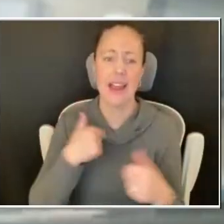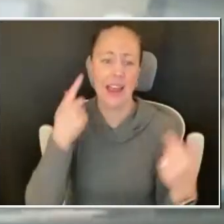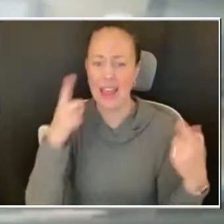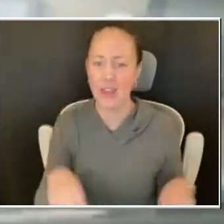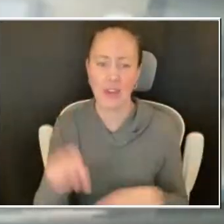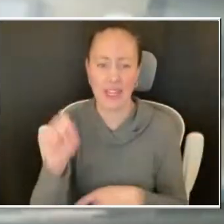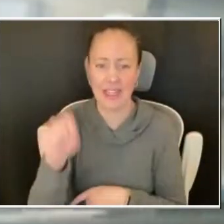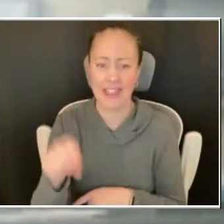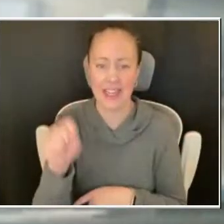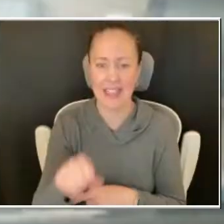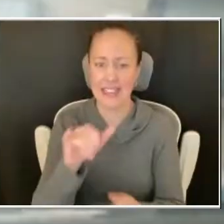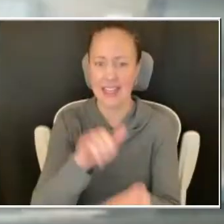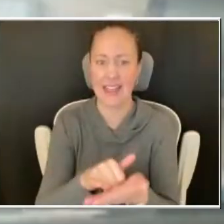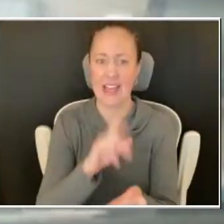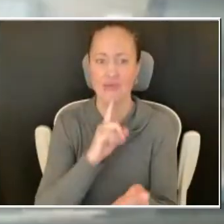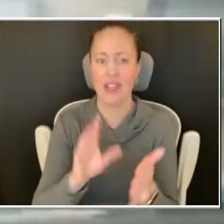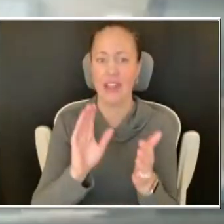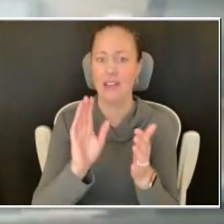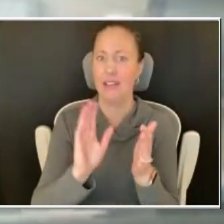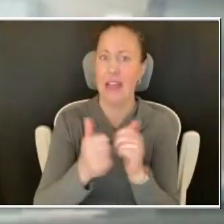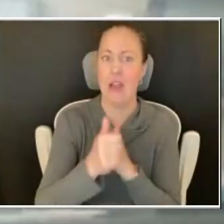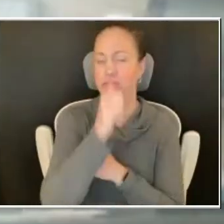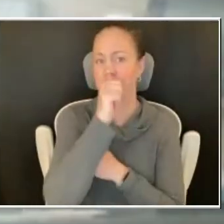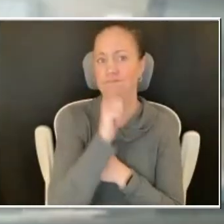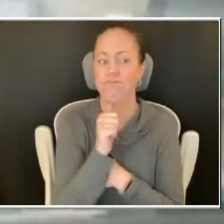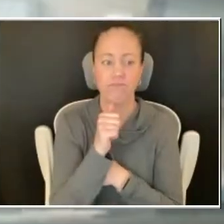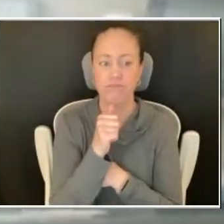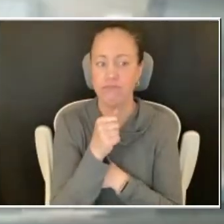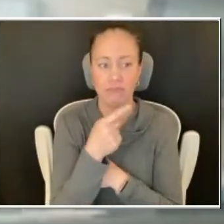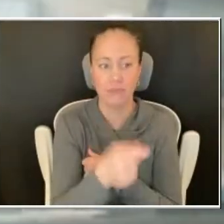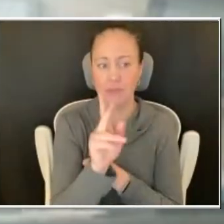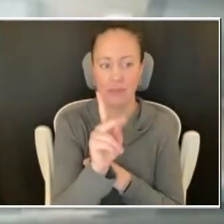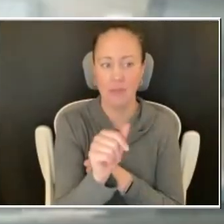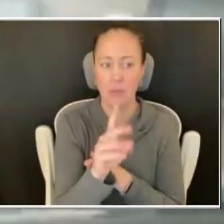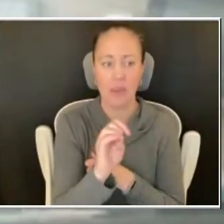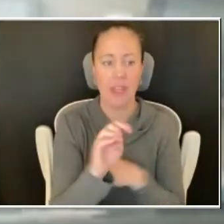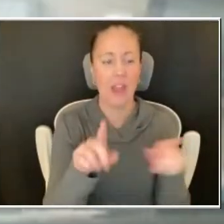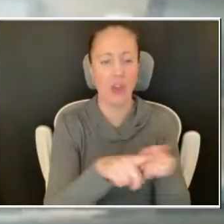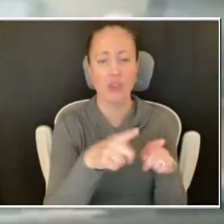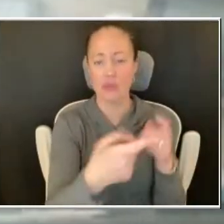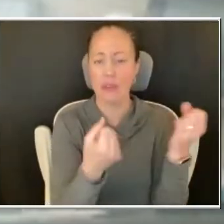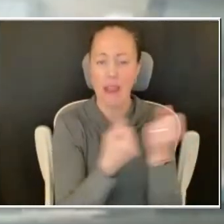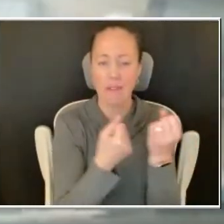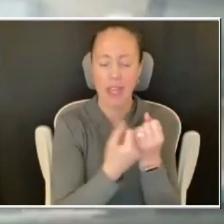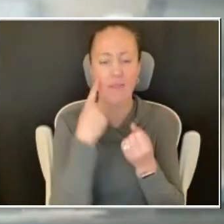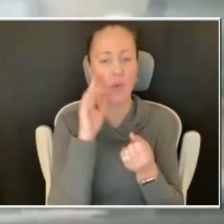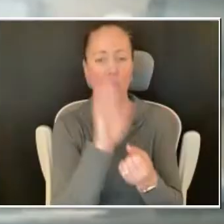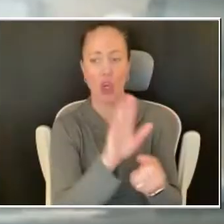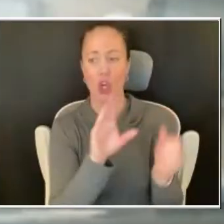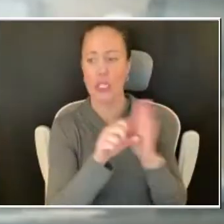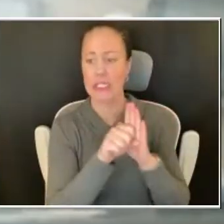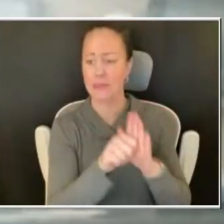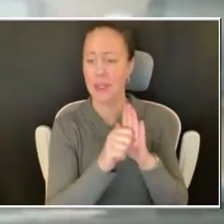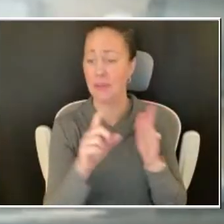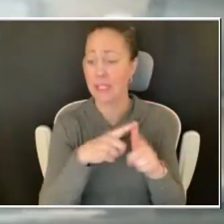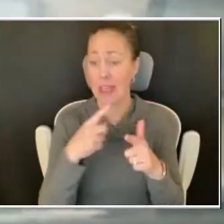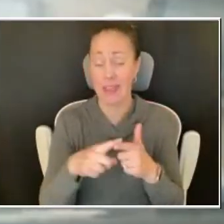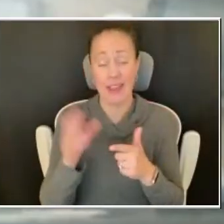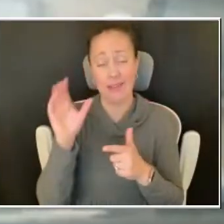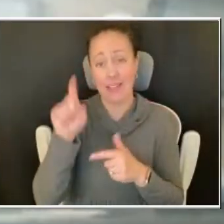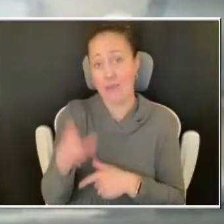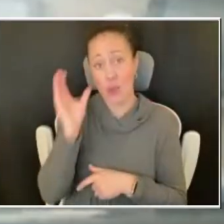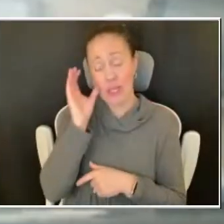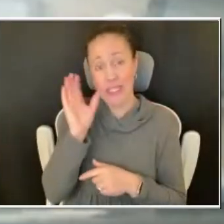what is how resilient Kate was, and I think she's advocating for what her symptoms are, and then just listening to your patients to figure